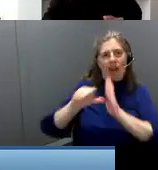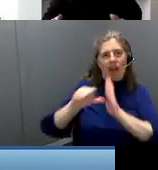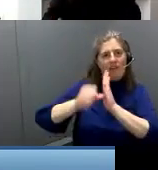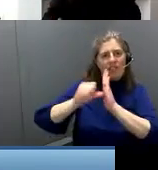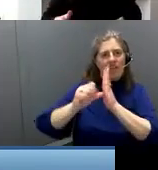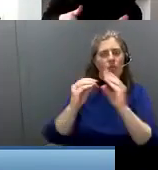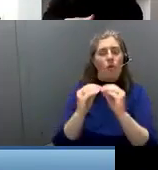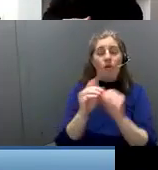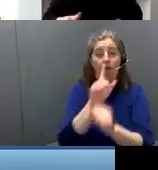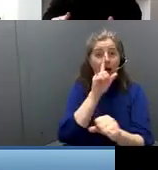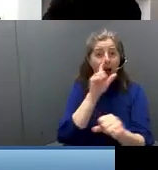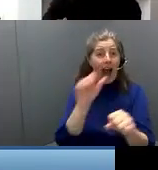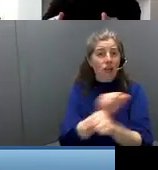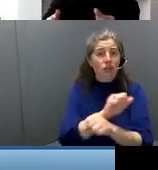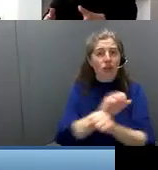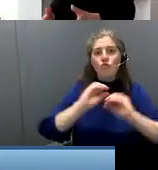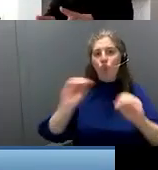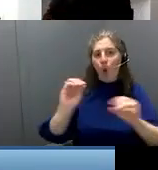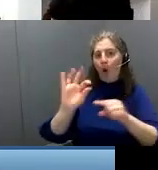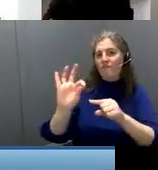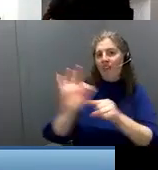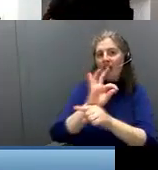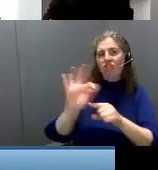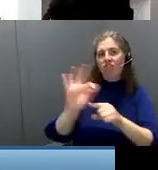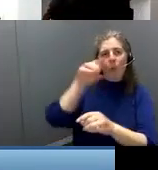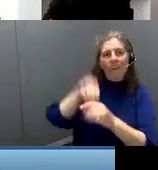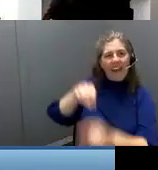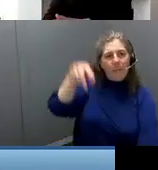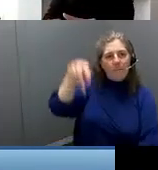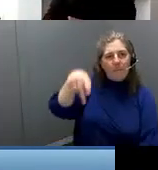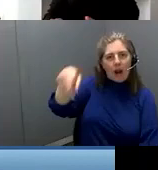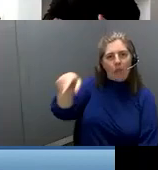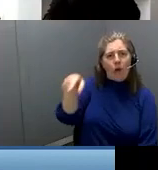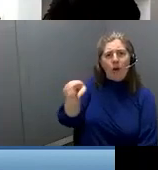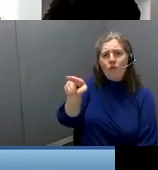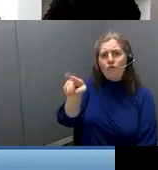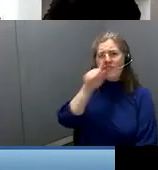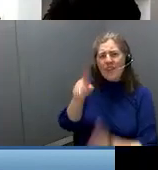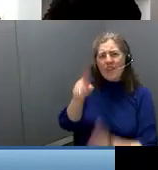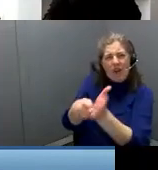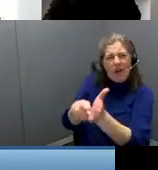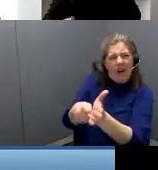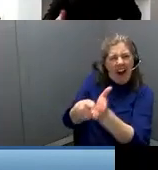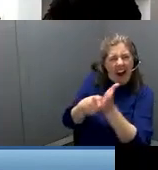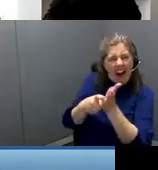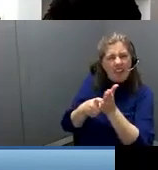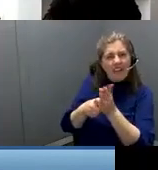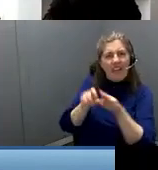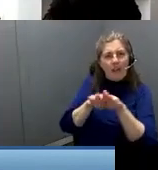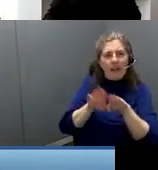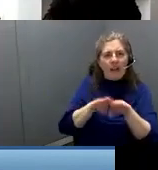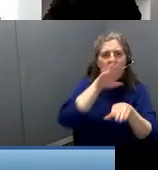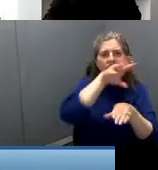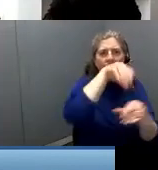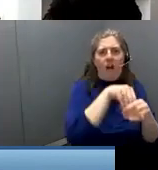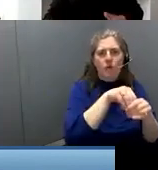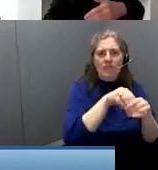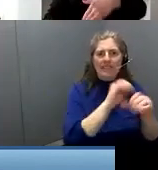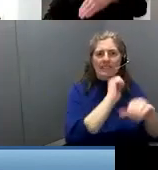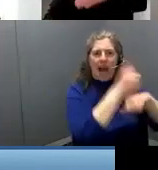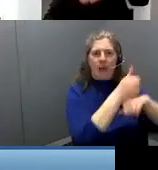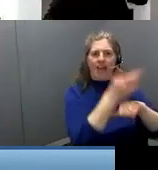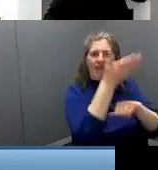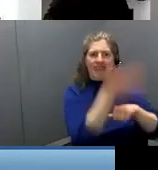is actually no functionality in PowerPoint that really requires that be a step along the way. I suppose